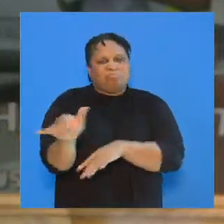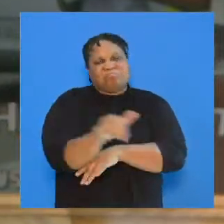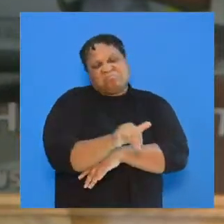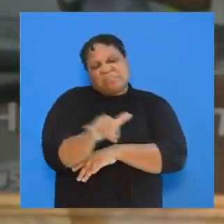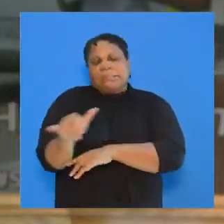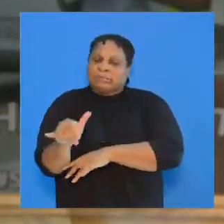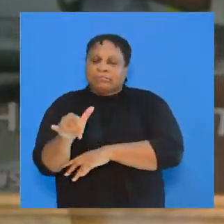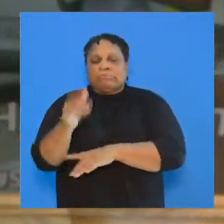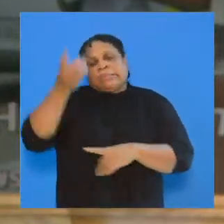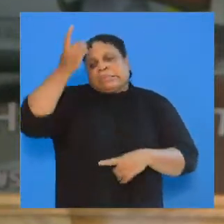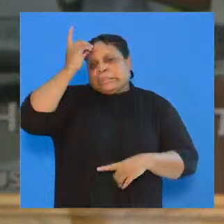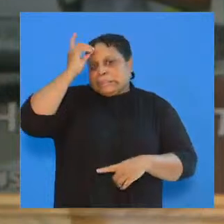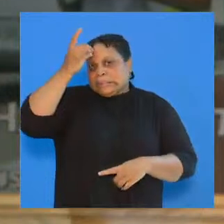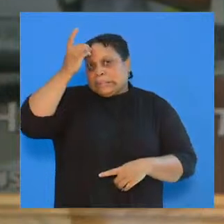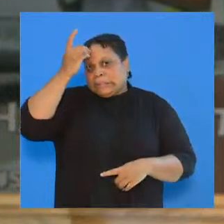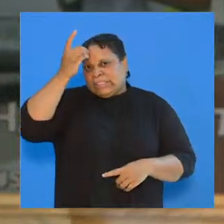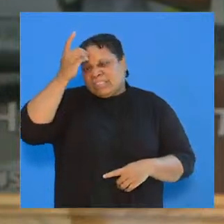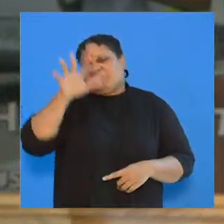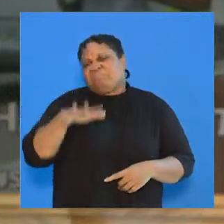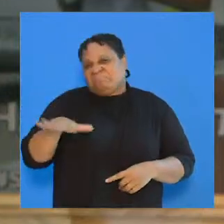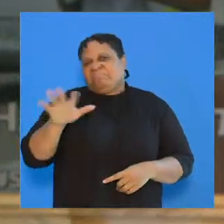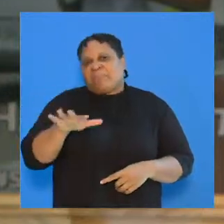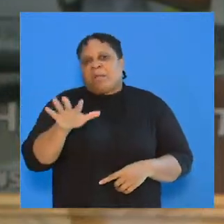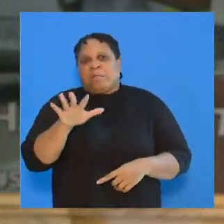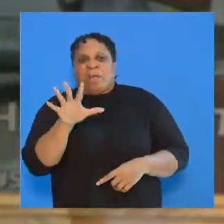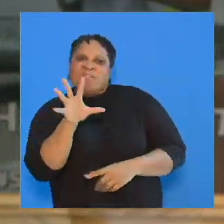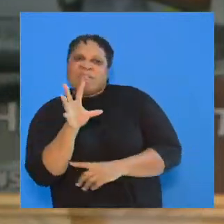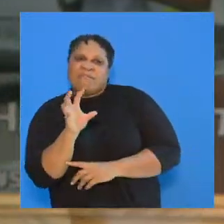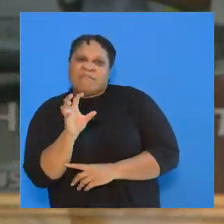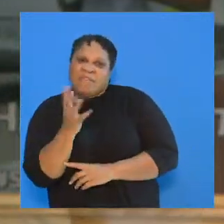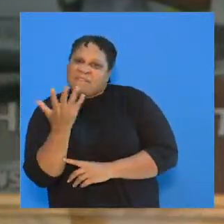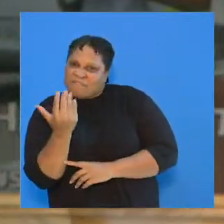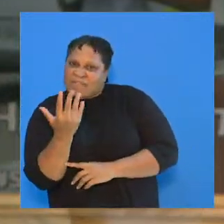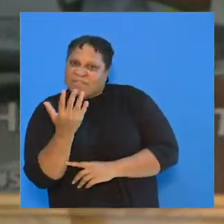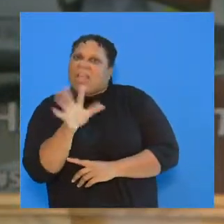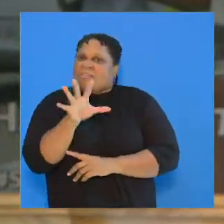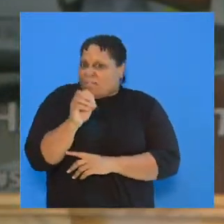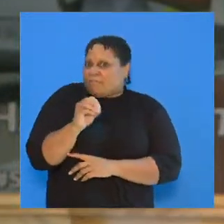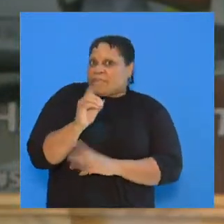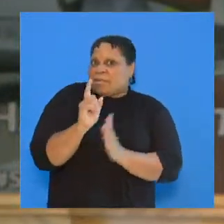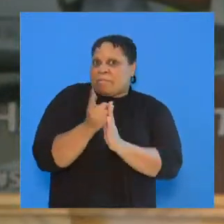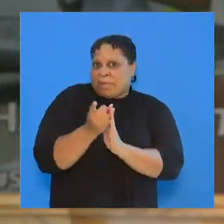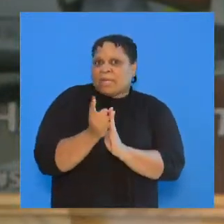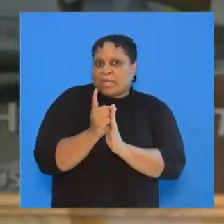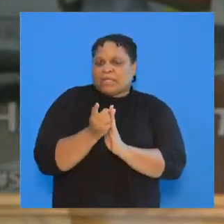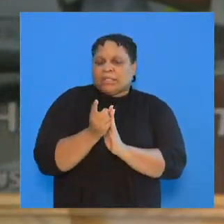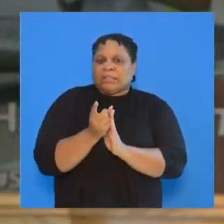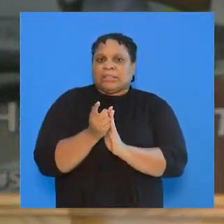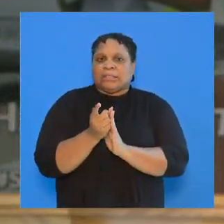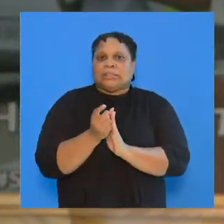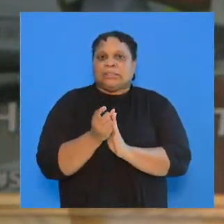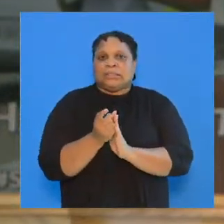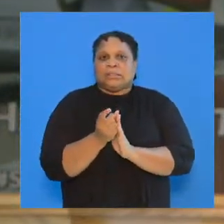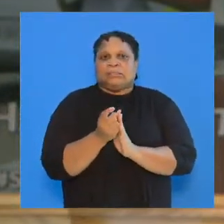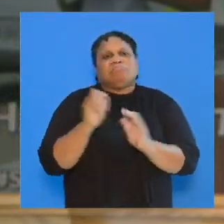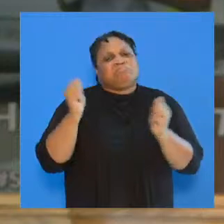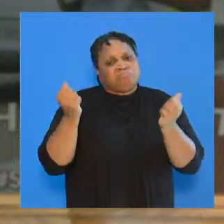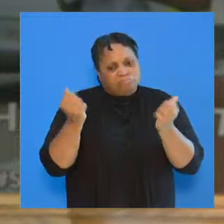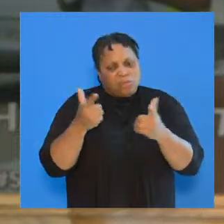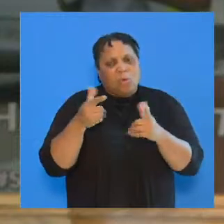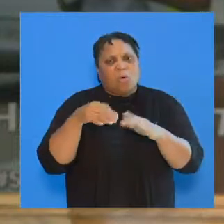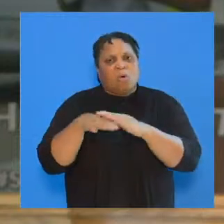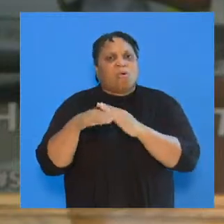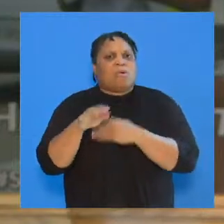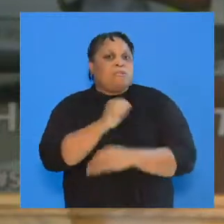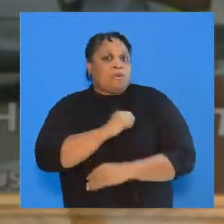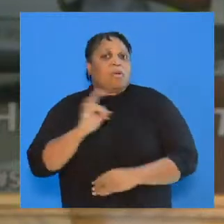type diseases. It takes approximately 50 minutes, and it is all made available for